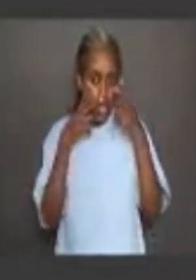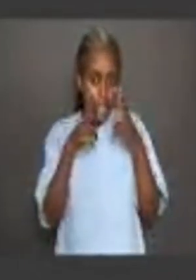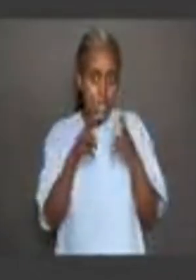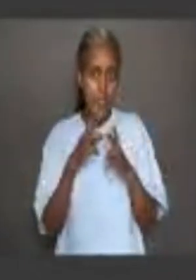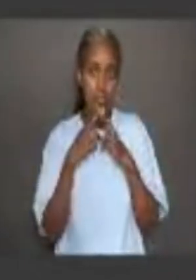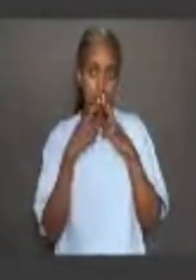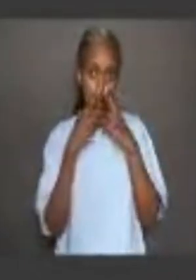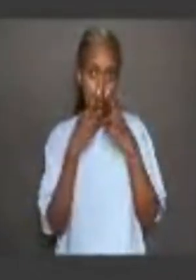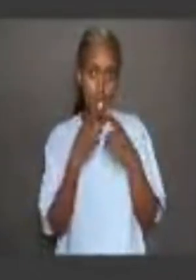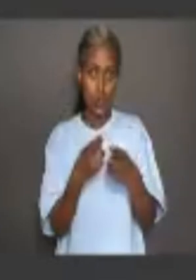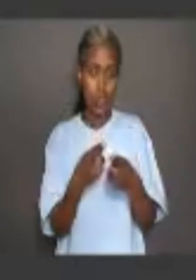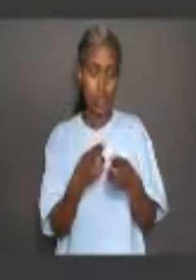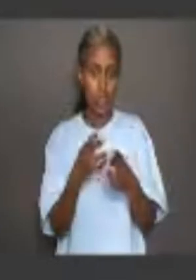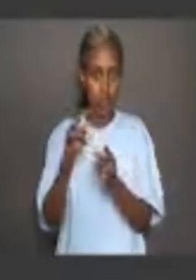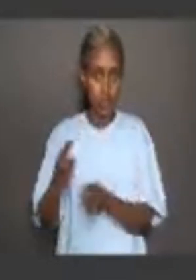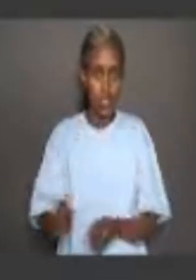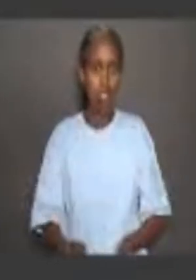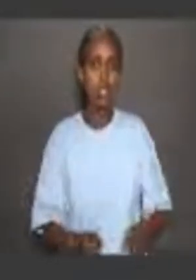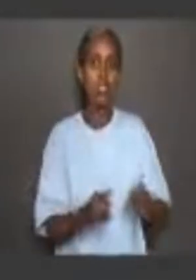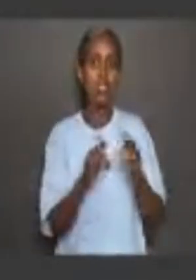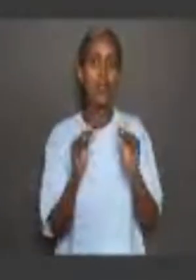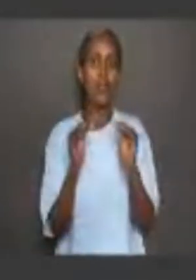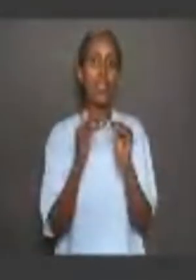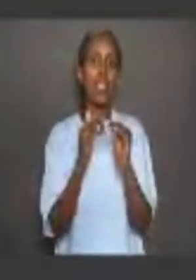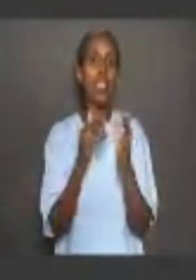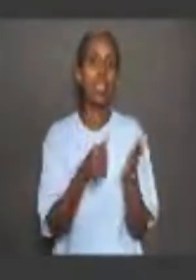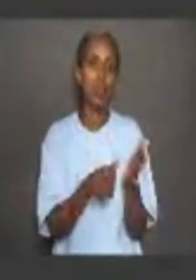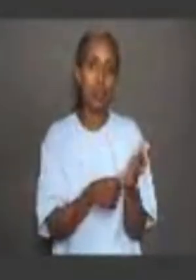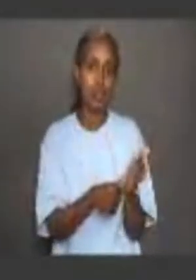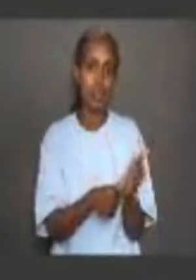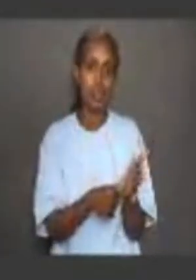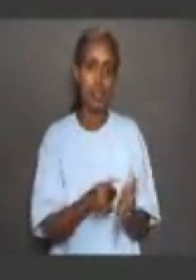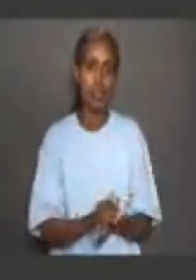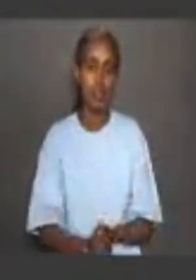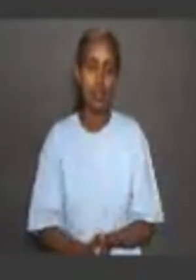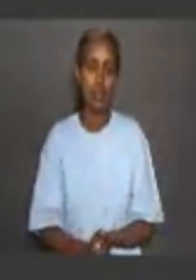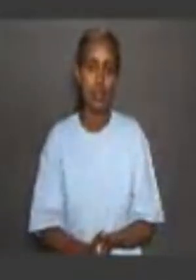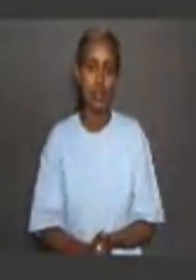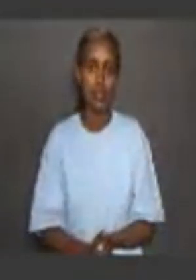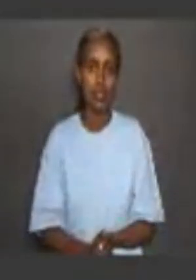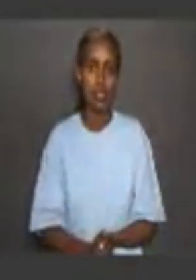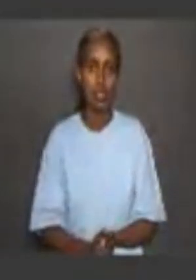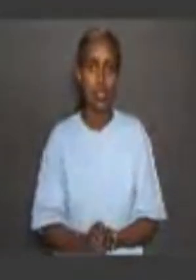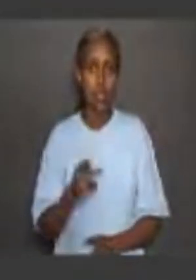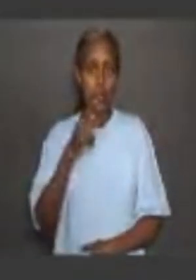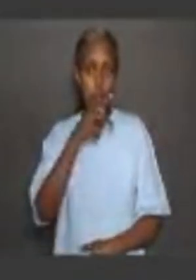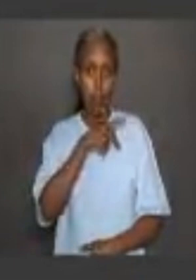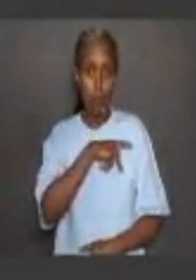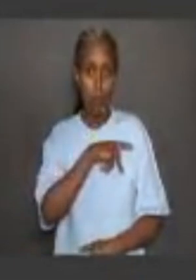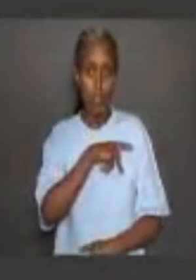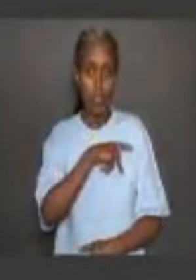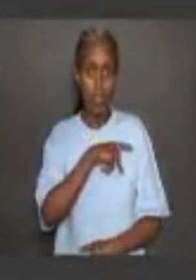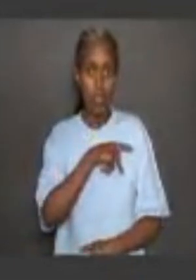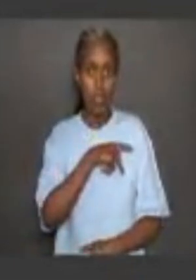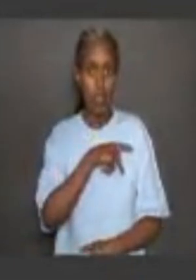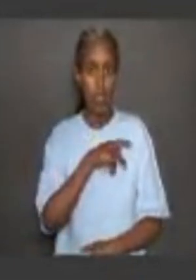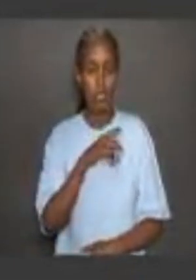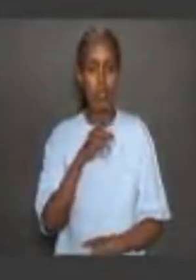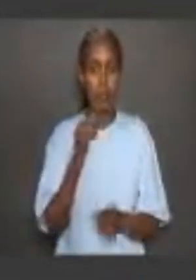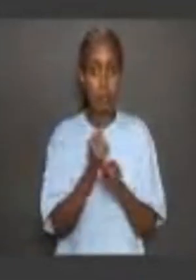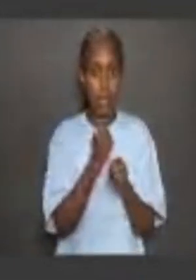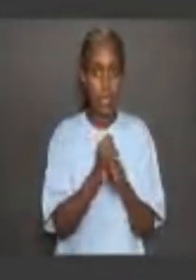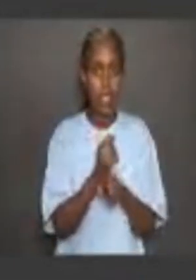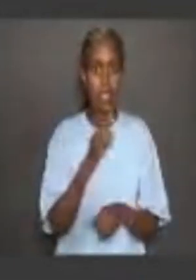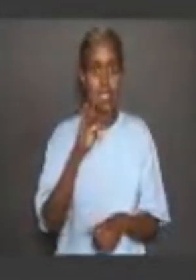solution to the system of inequalities. The profit made is 6